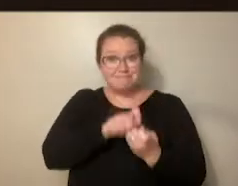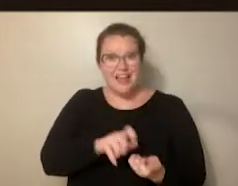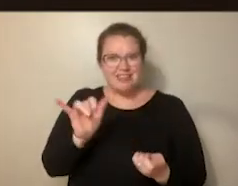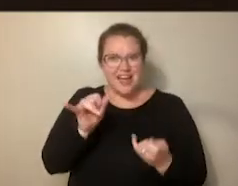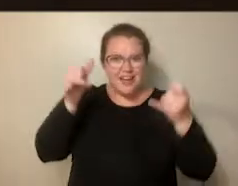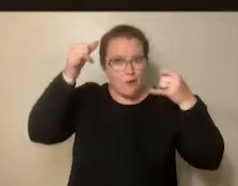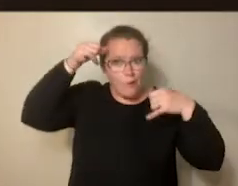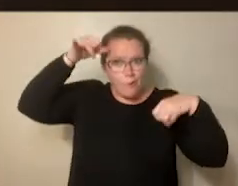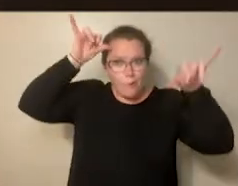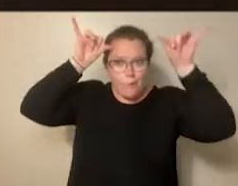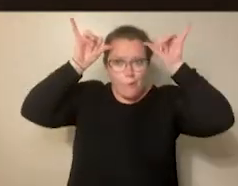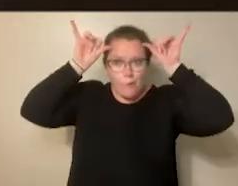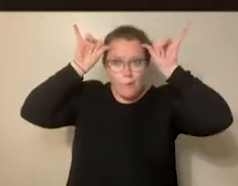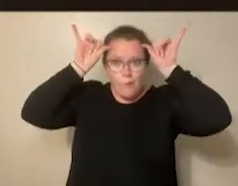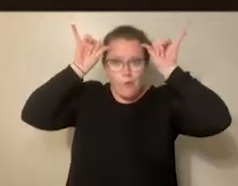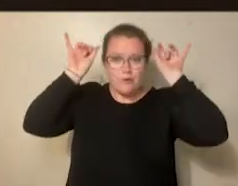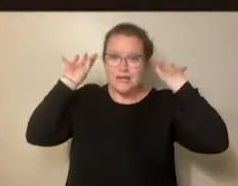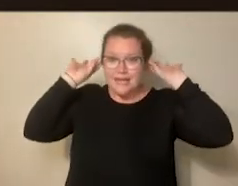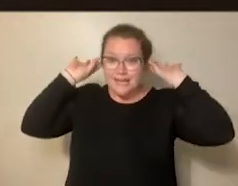and ears.